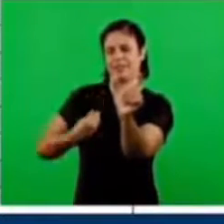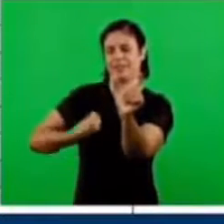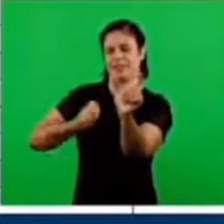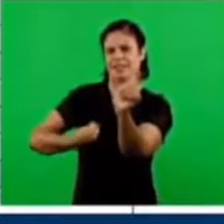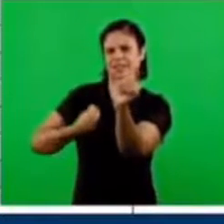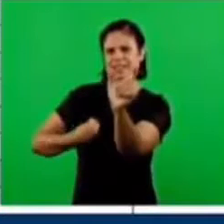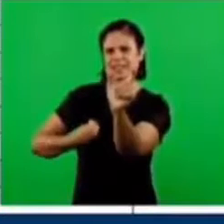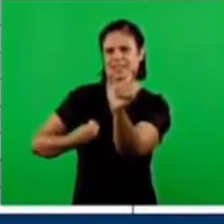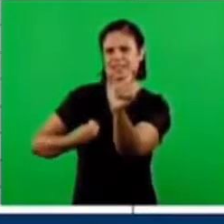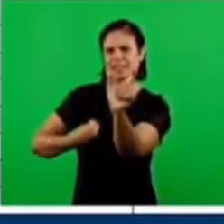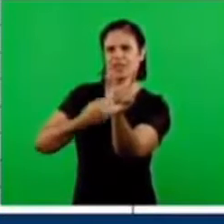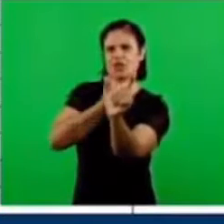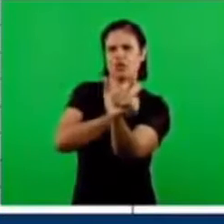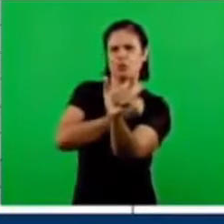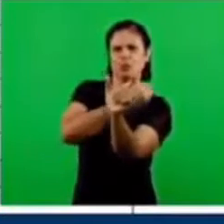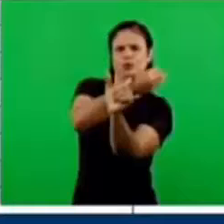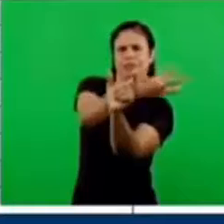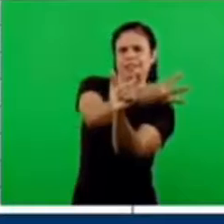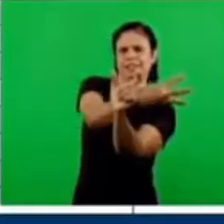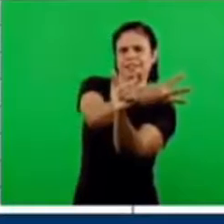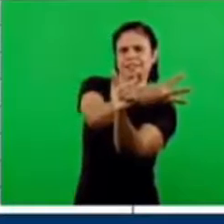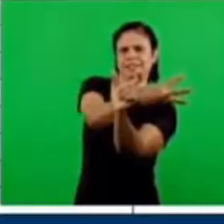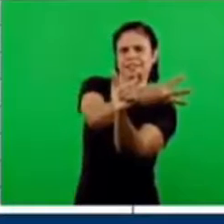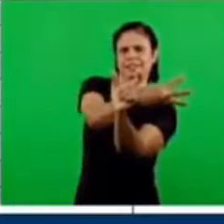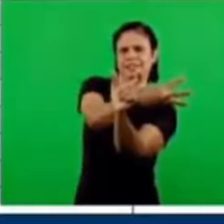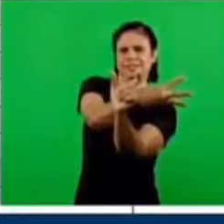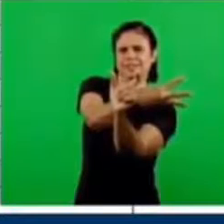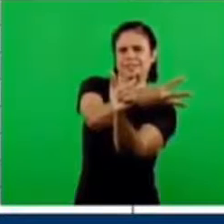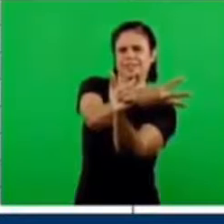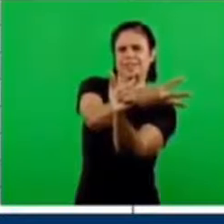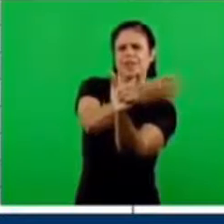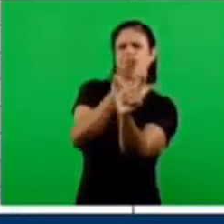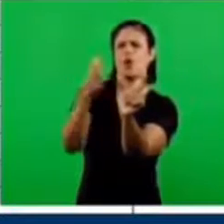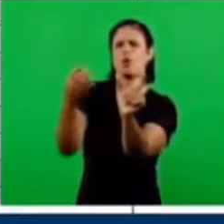Life. And I say the following. Is life.